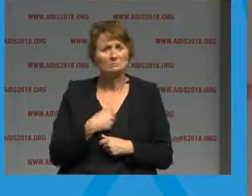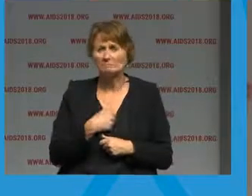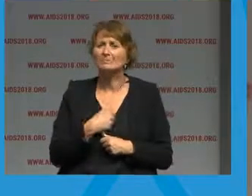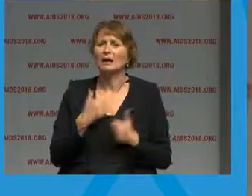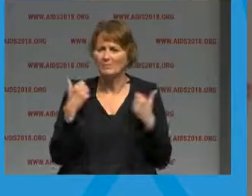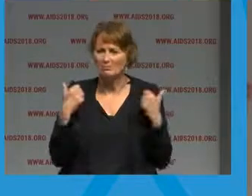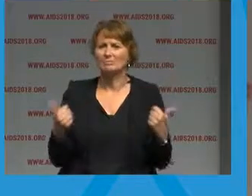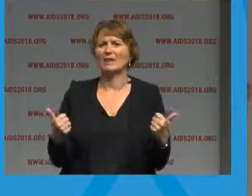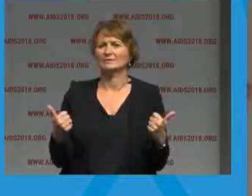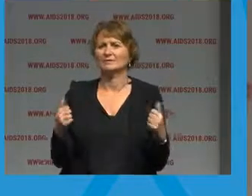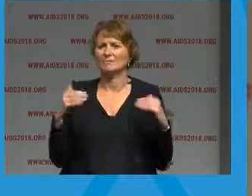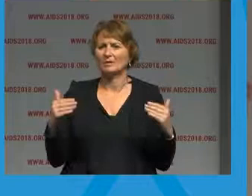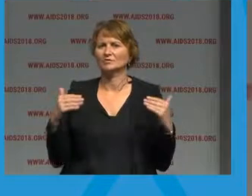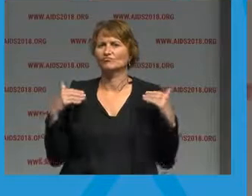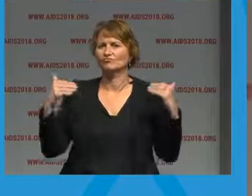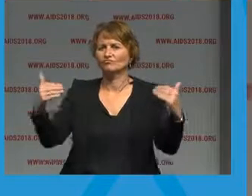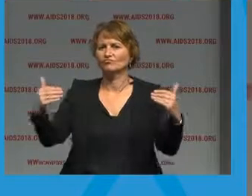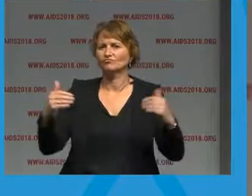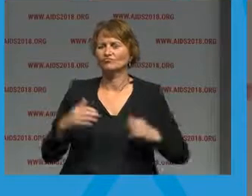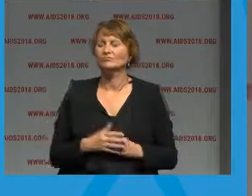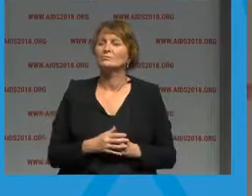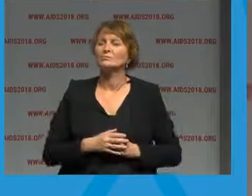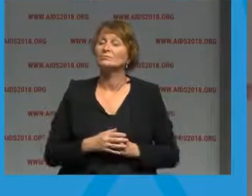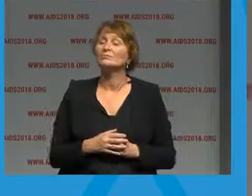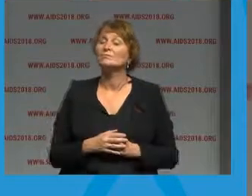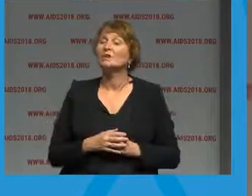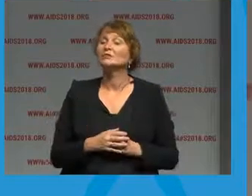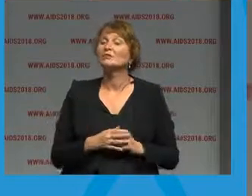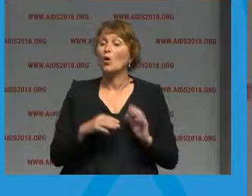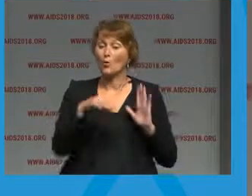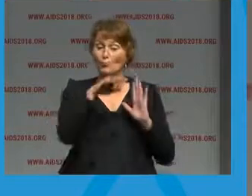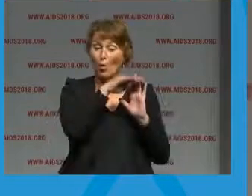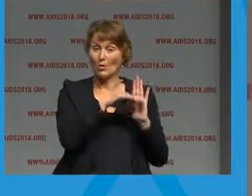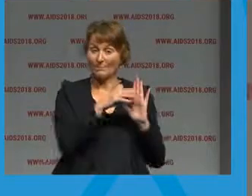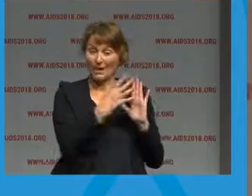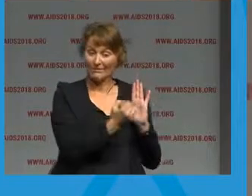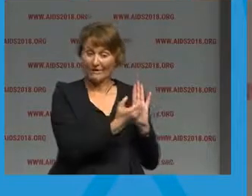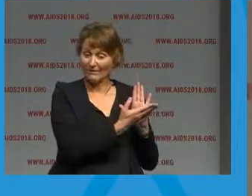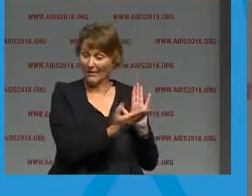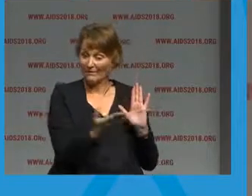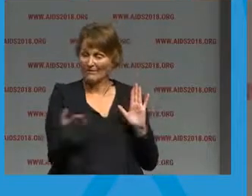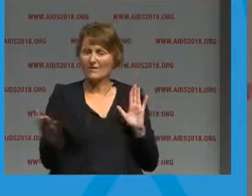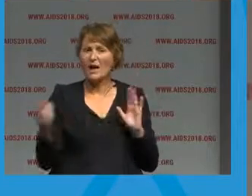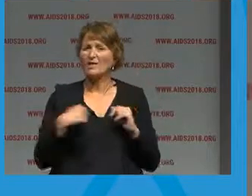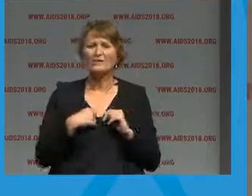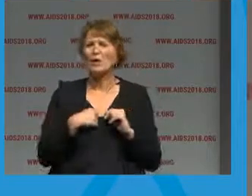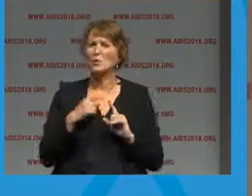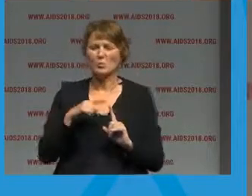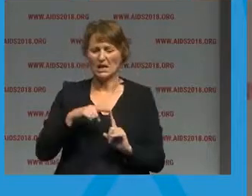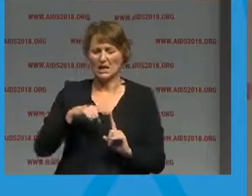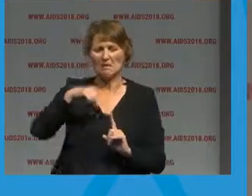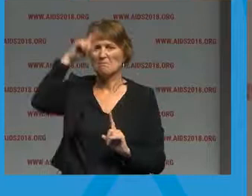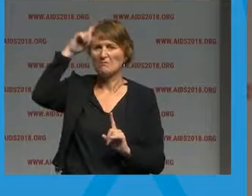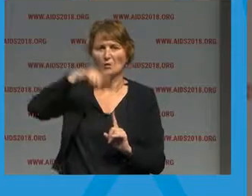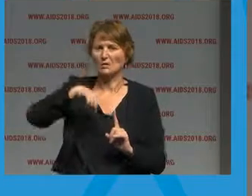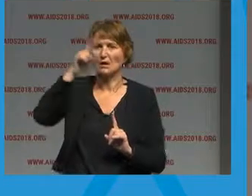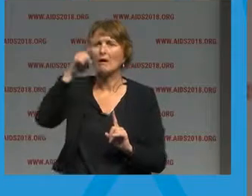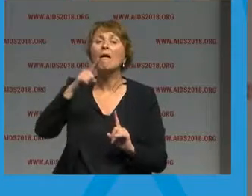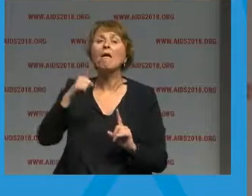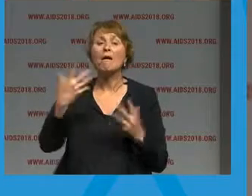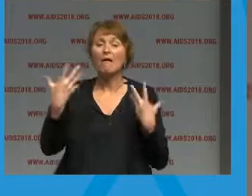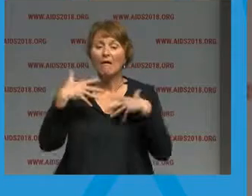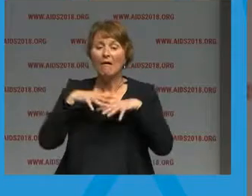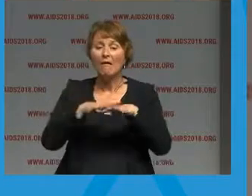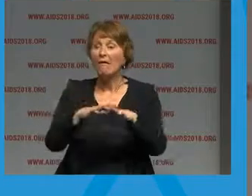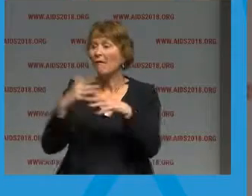On the ground, the programs are very vertical. There's really no integration happening.